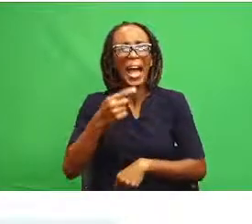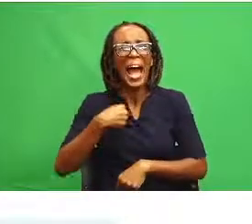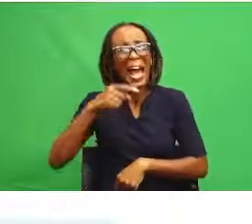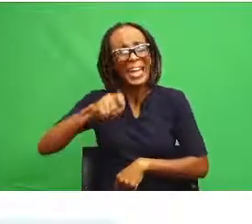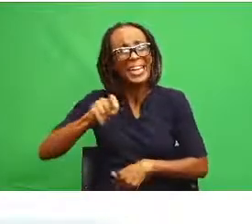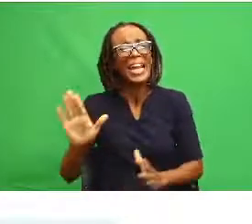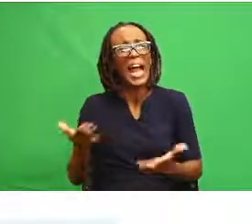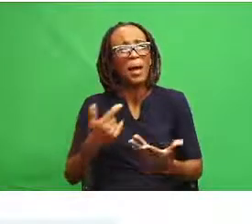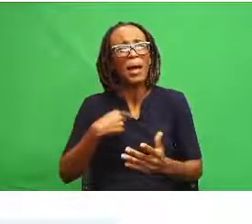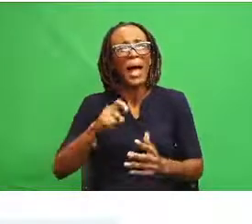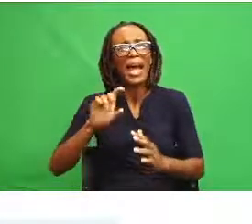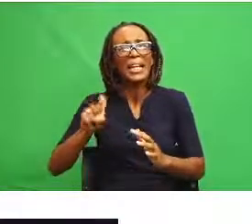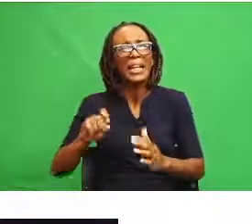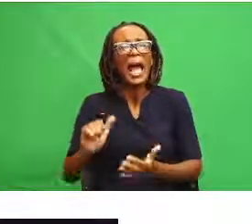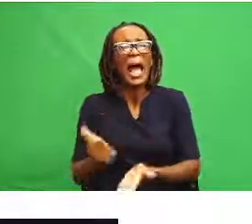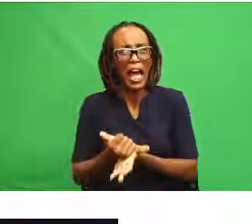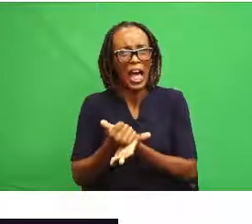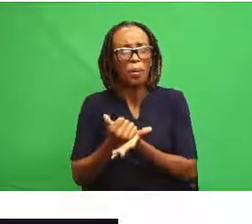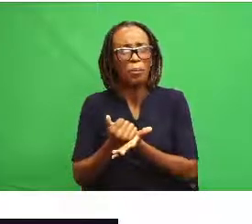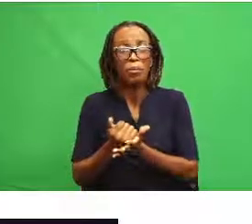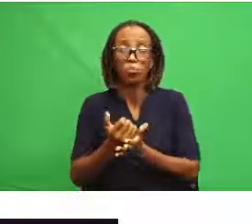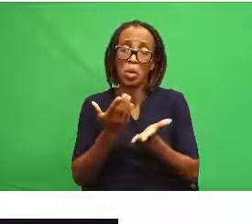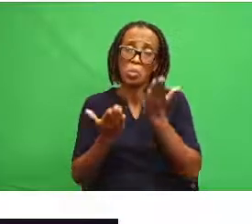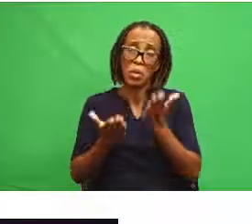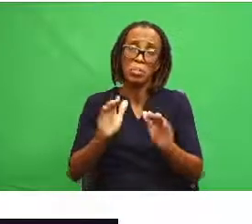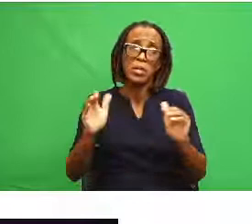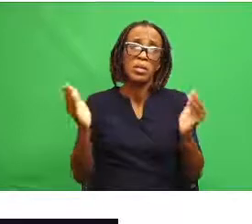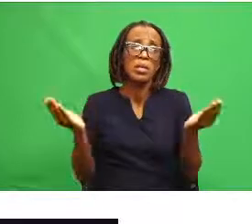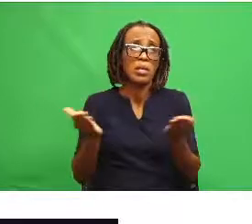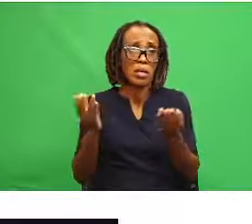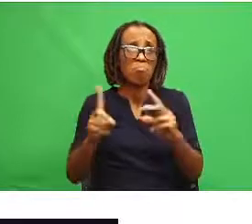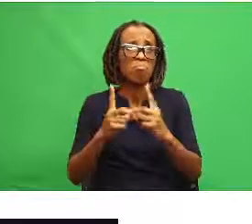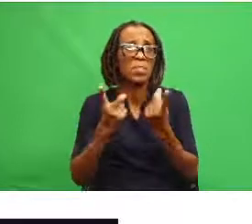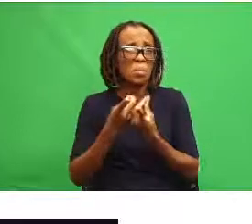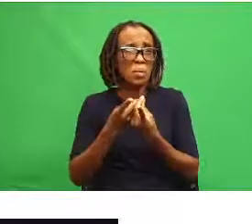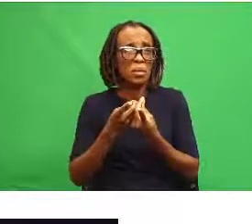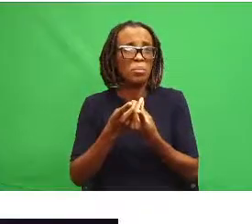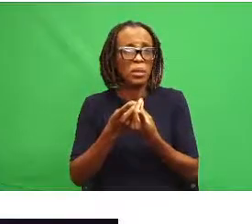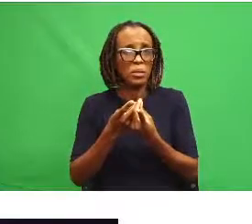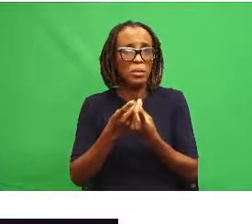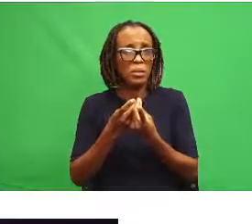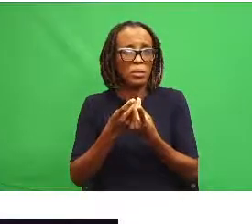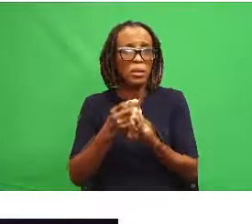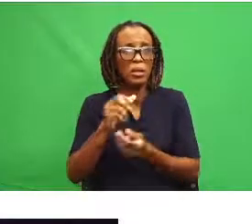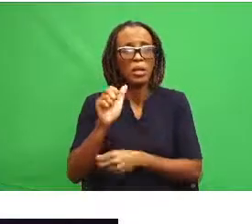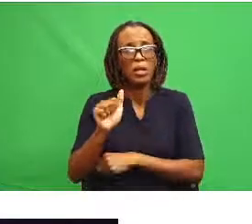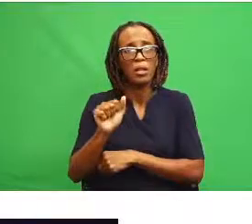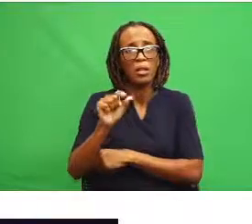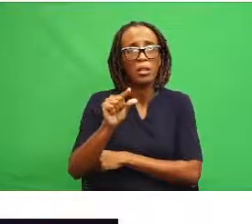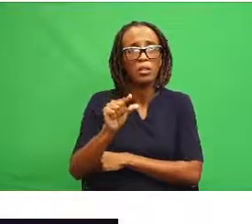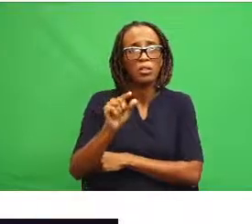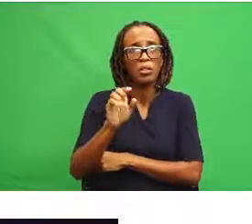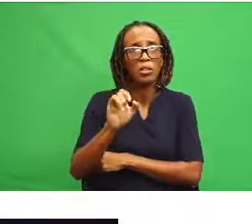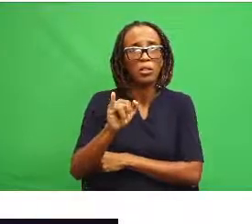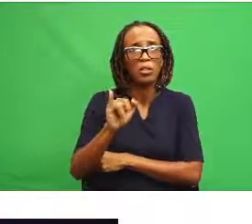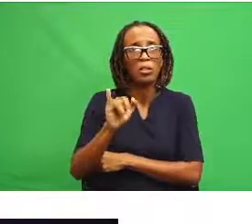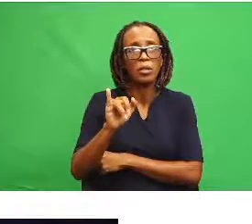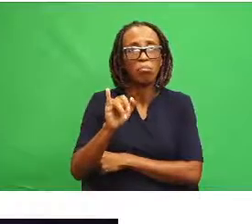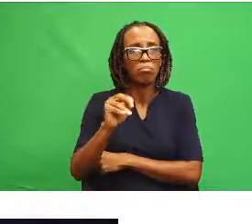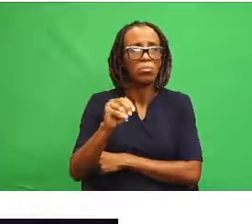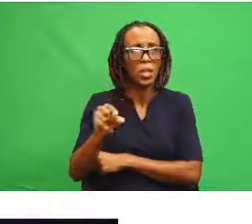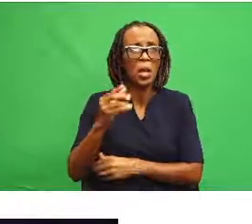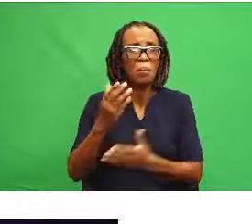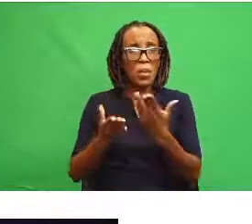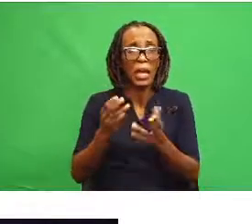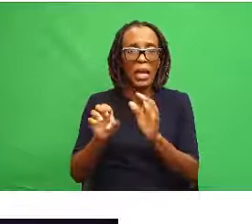help? Well, that's something we could explore as a division, bearing in mind that if the elders know it, someone else might. Yes. And the reality